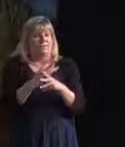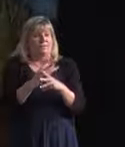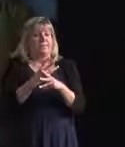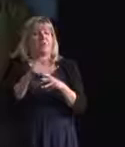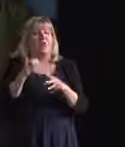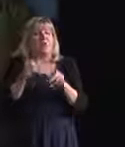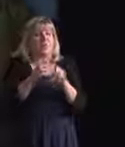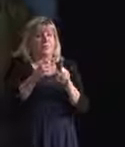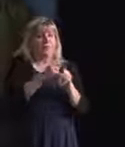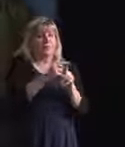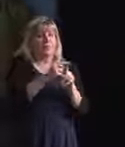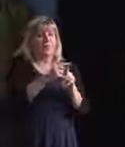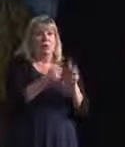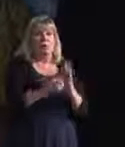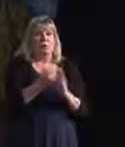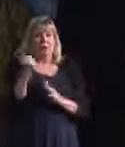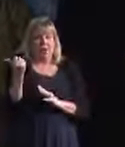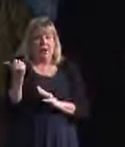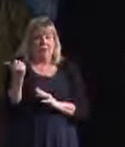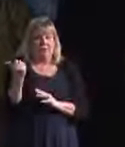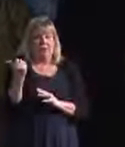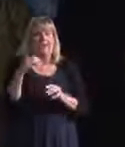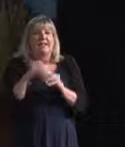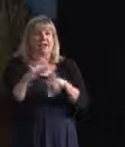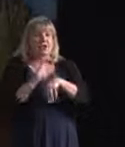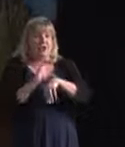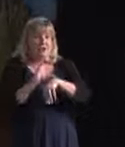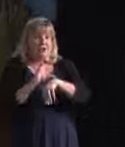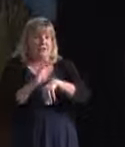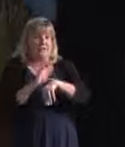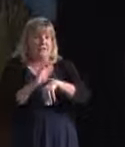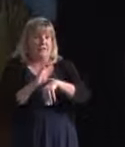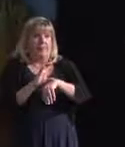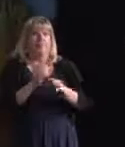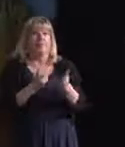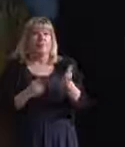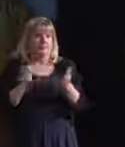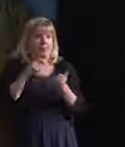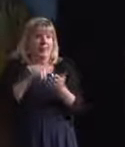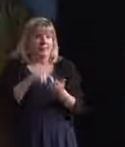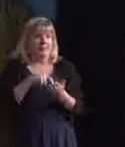These words were struck down, and the church resurrects them.